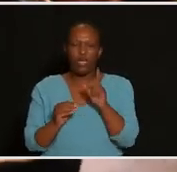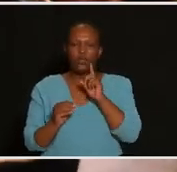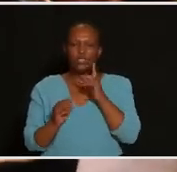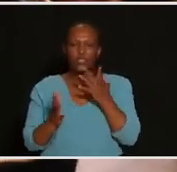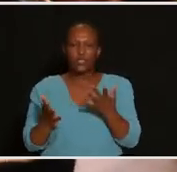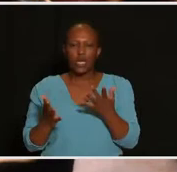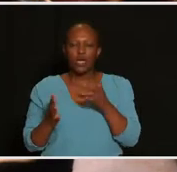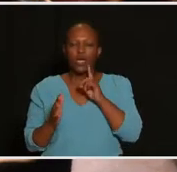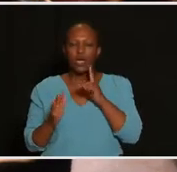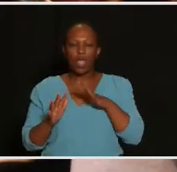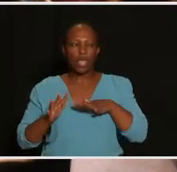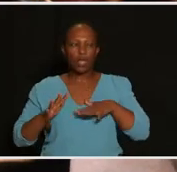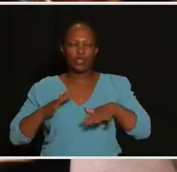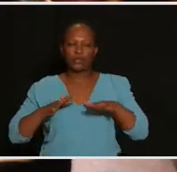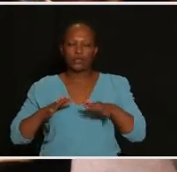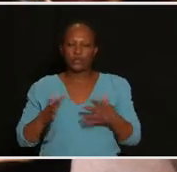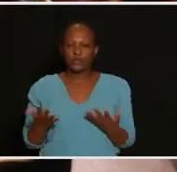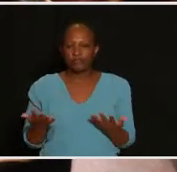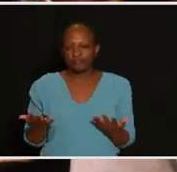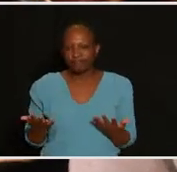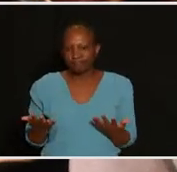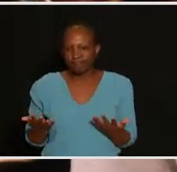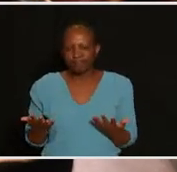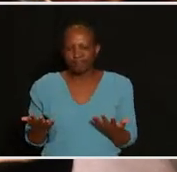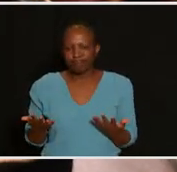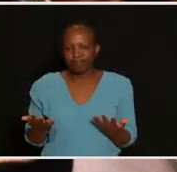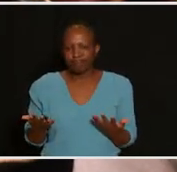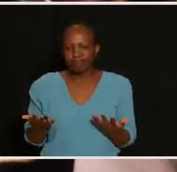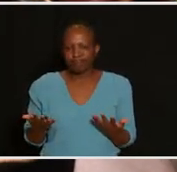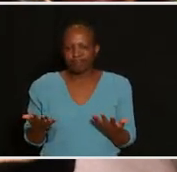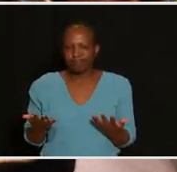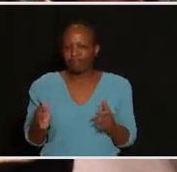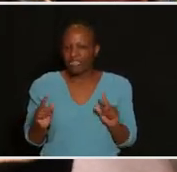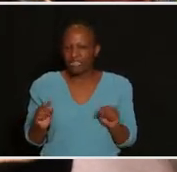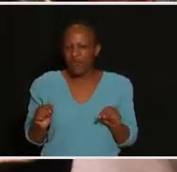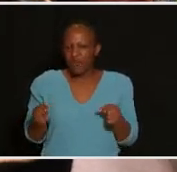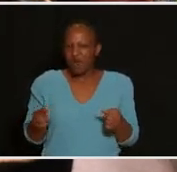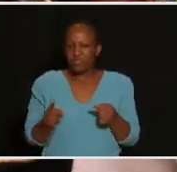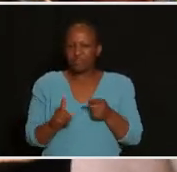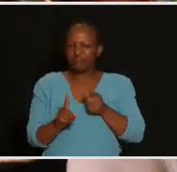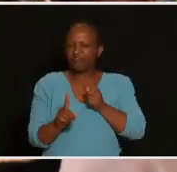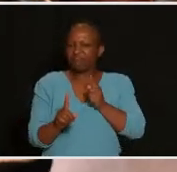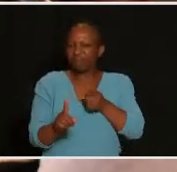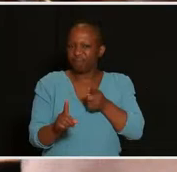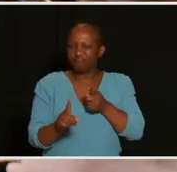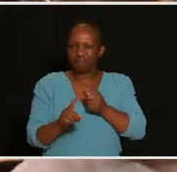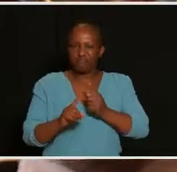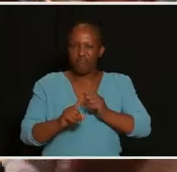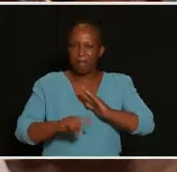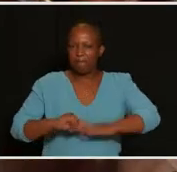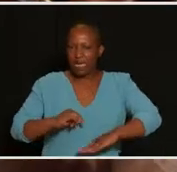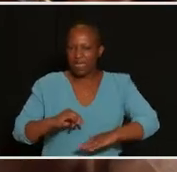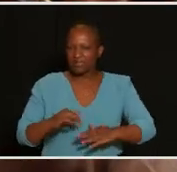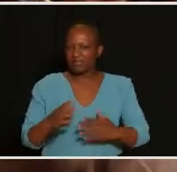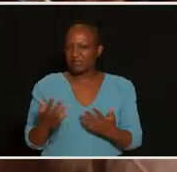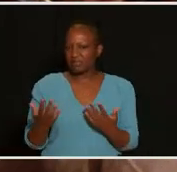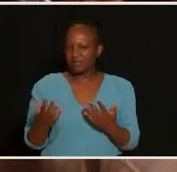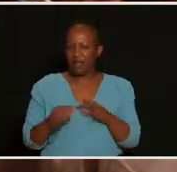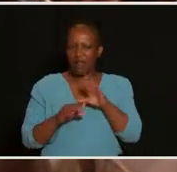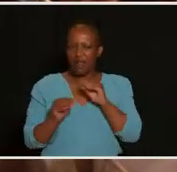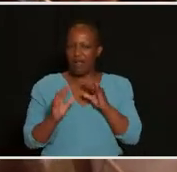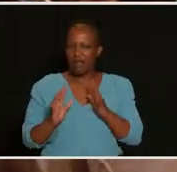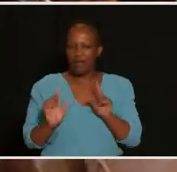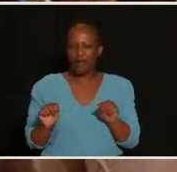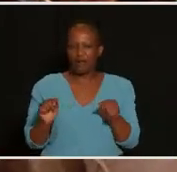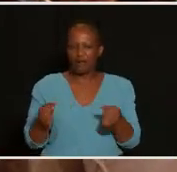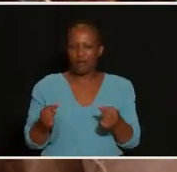disadvantaged situation because they cannot discipline the learners I would like to recommend that the